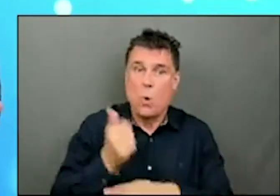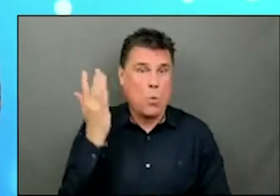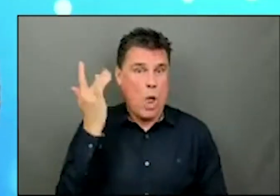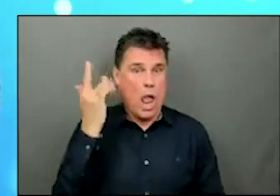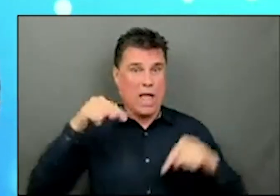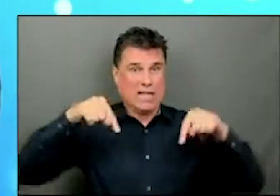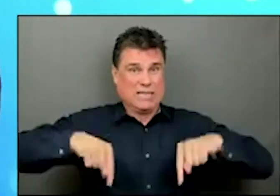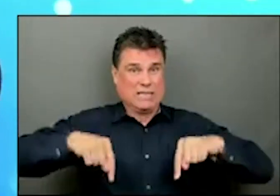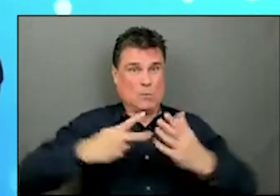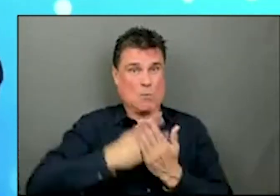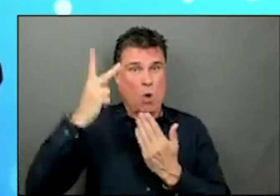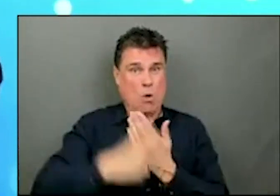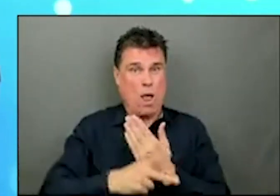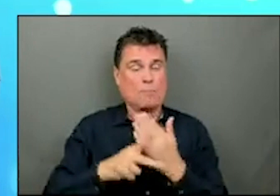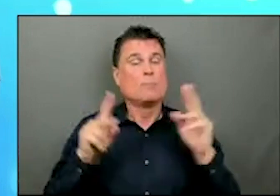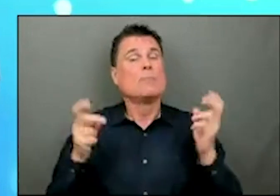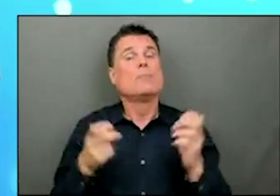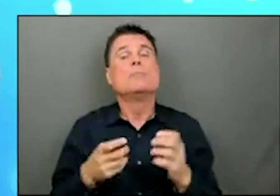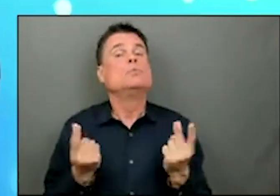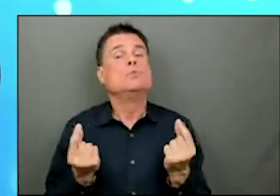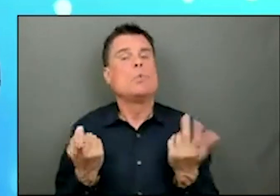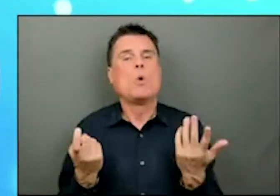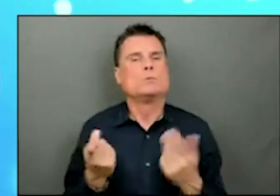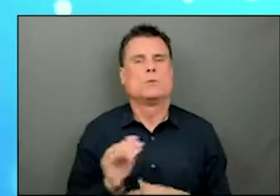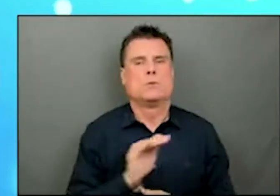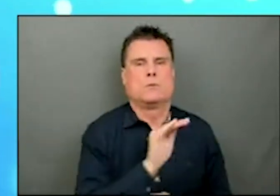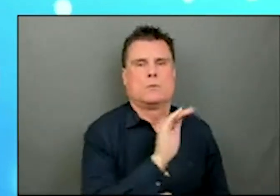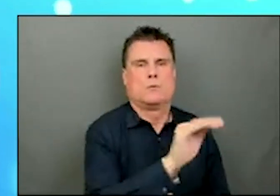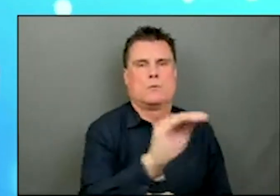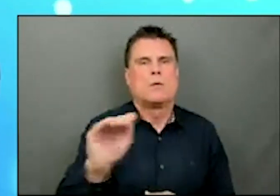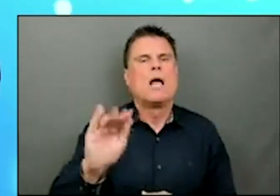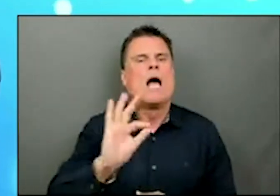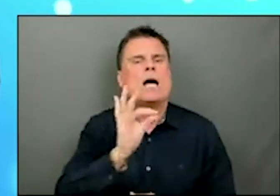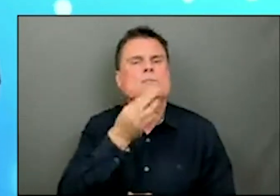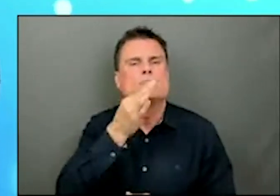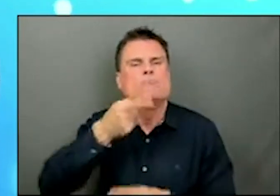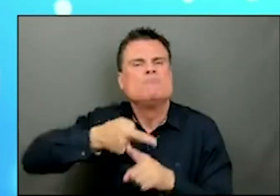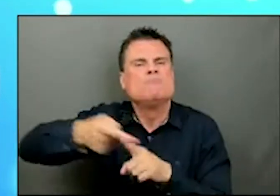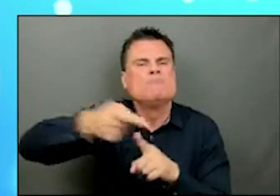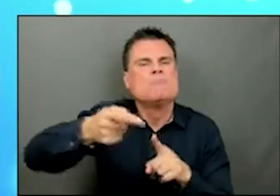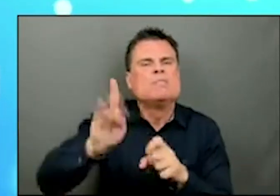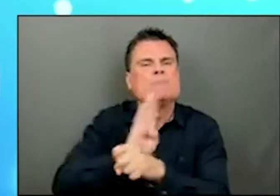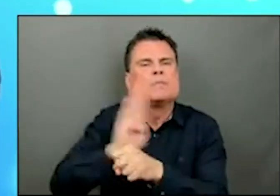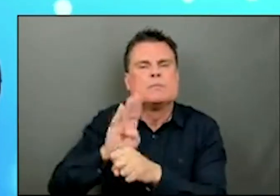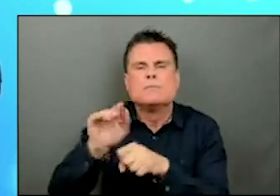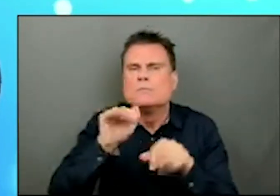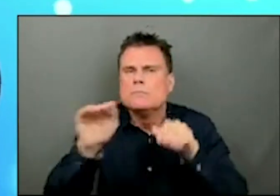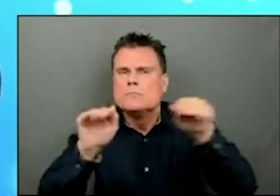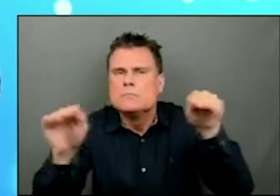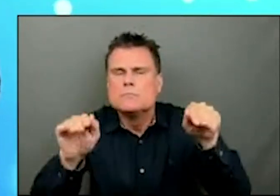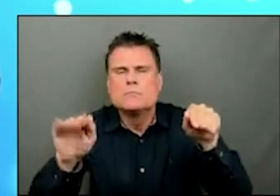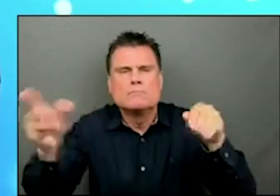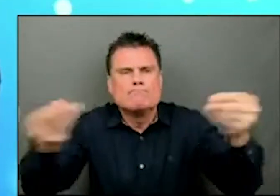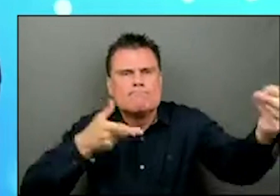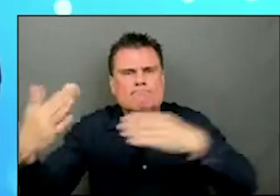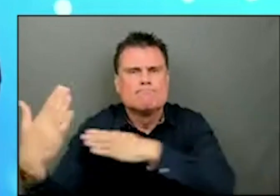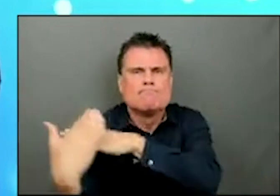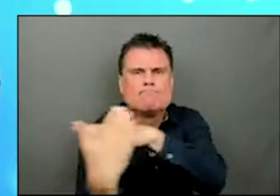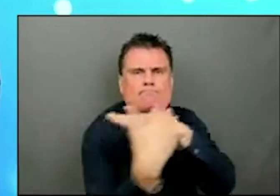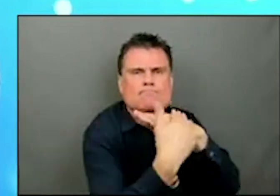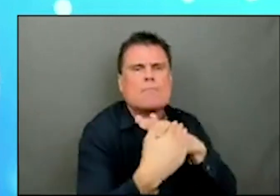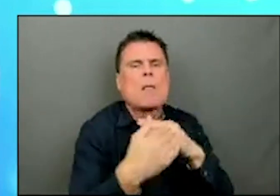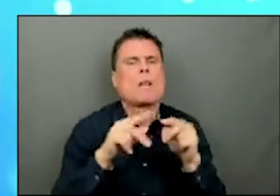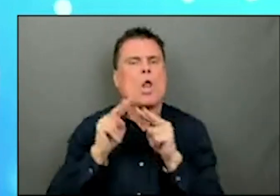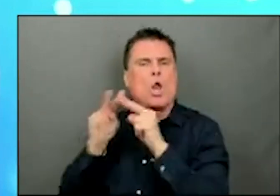of expertise and also the marketplace to help inform what capital markets need to leverage and participate